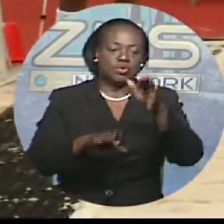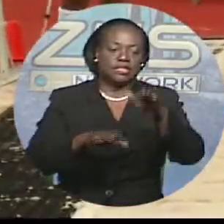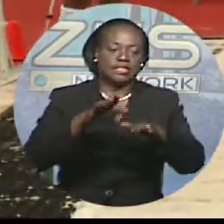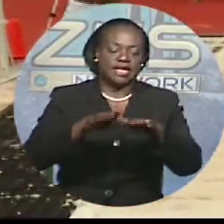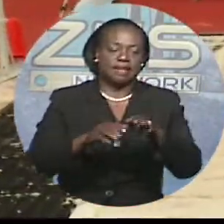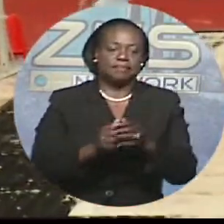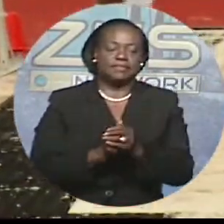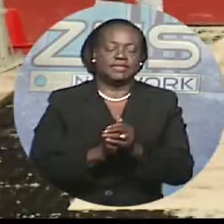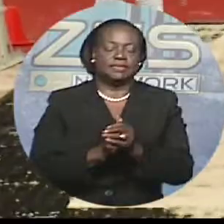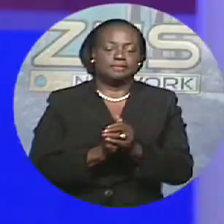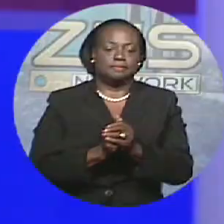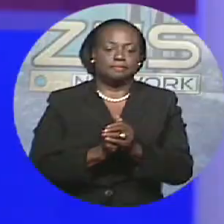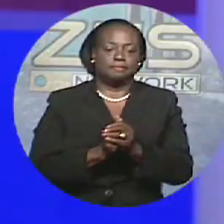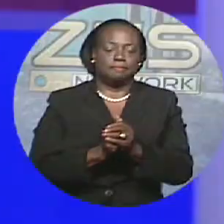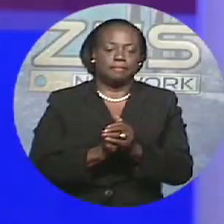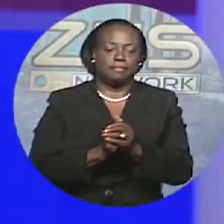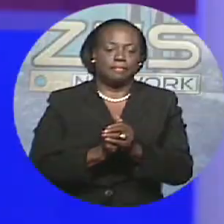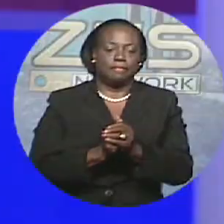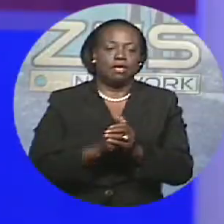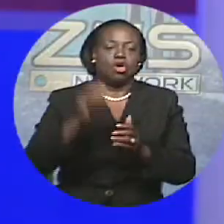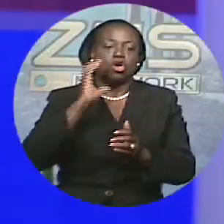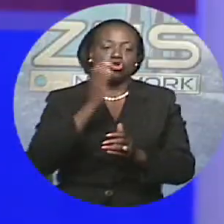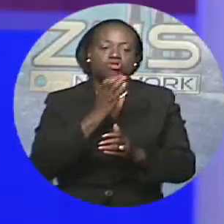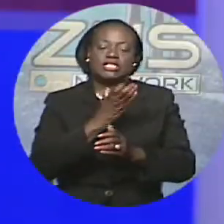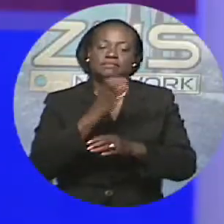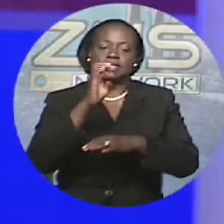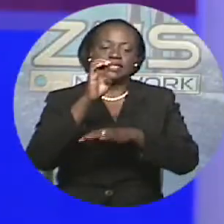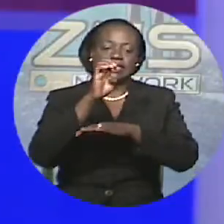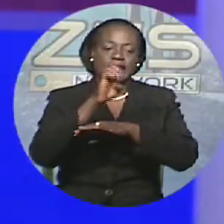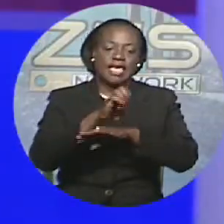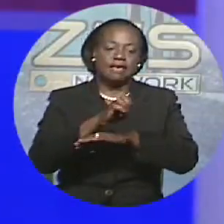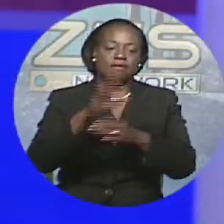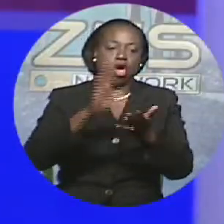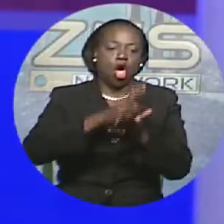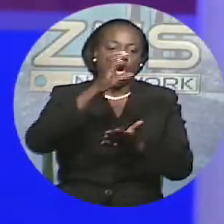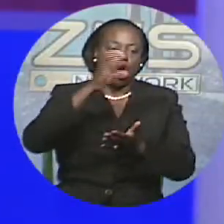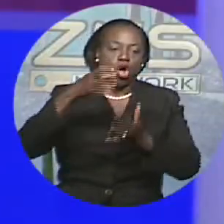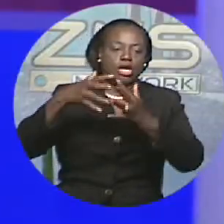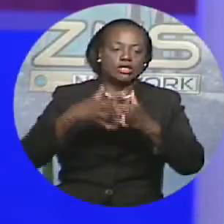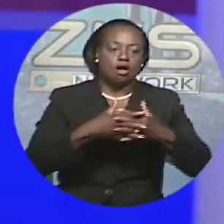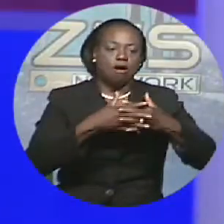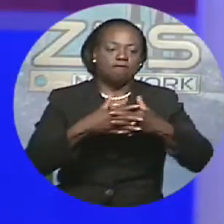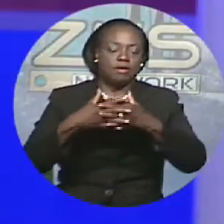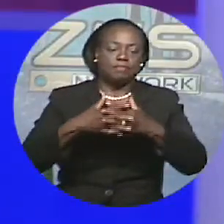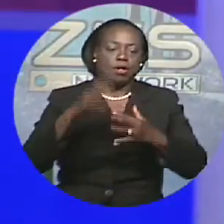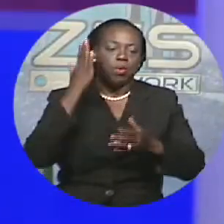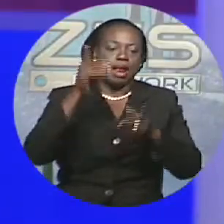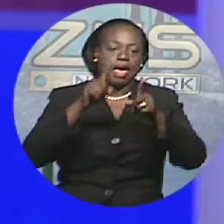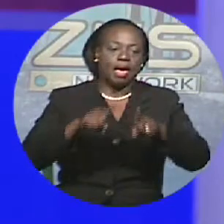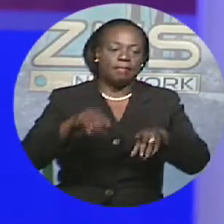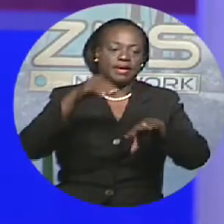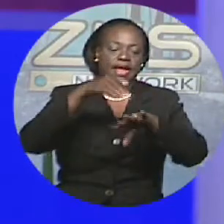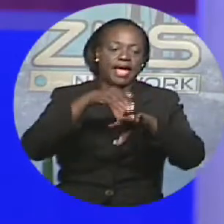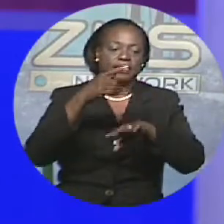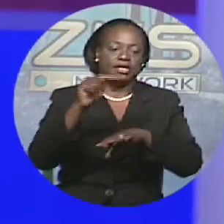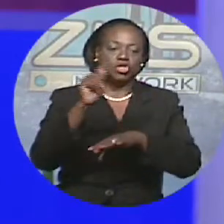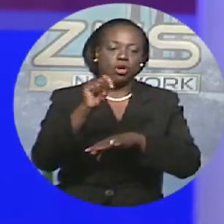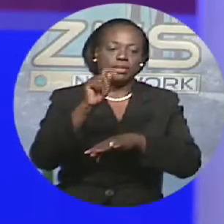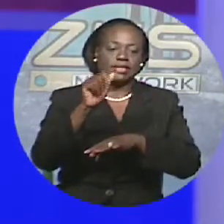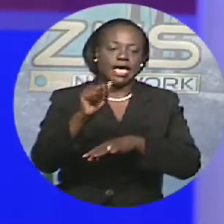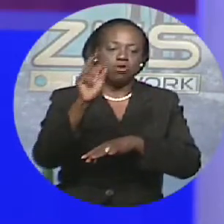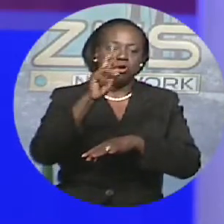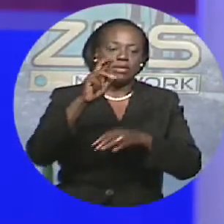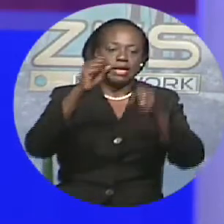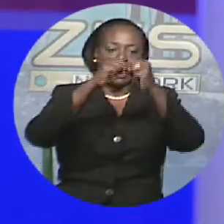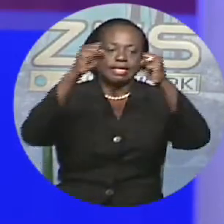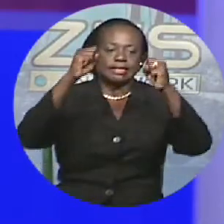distance. Come Christmas Eve, college football will take center stage at the Thomas A. Robinson National Stadium with the staging